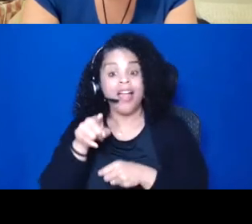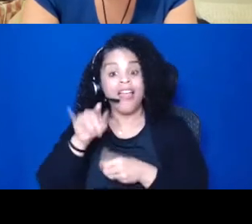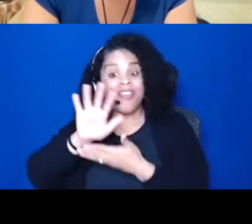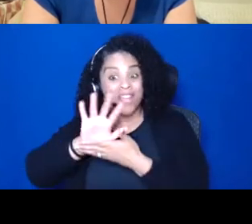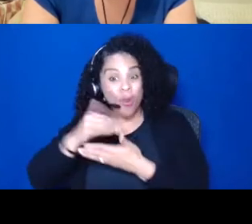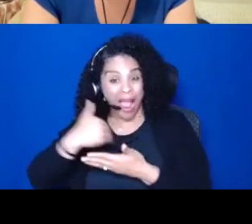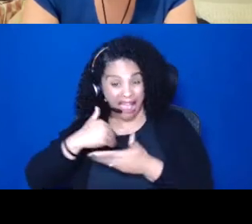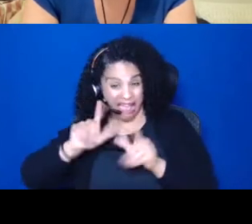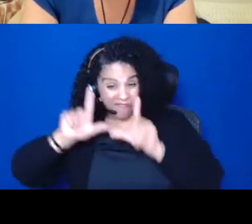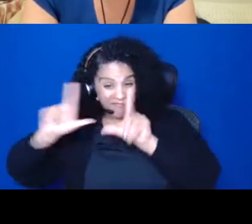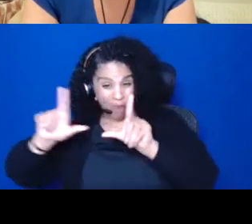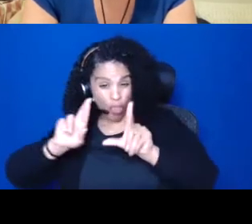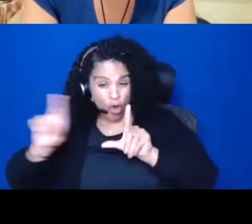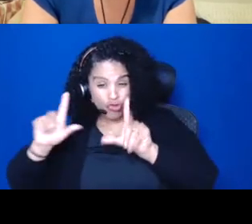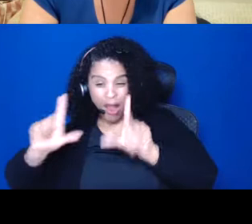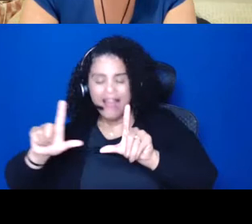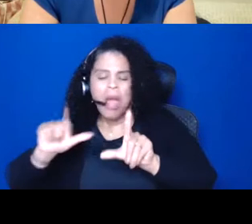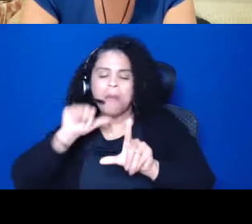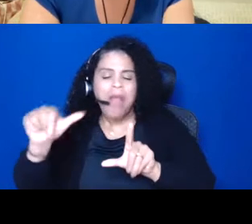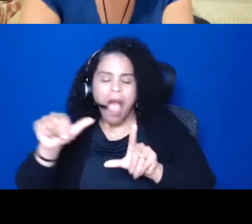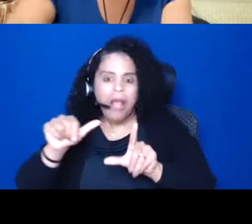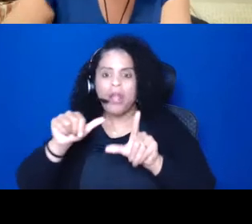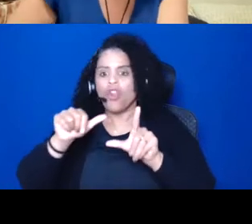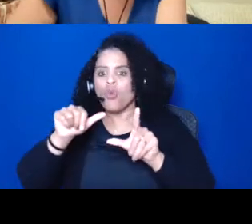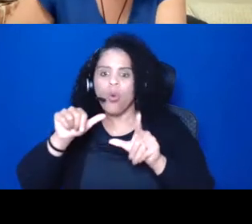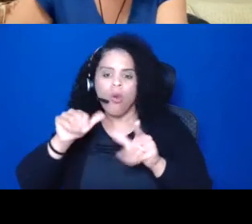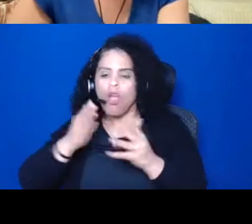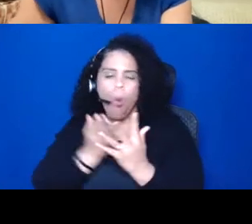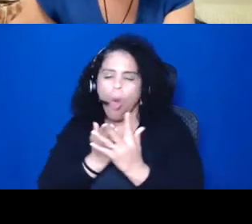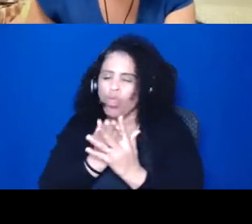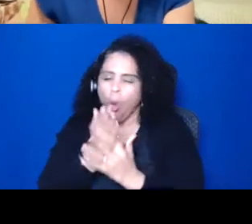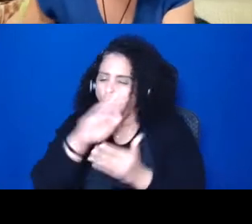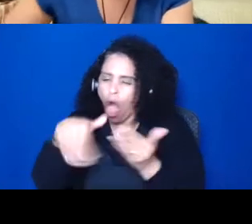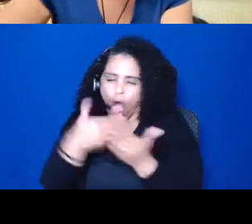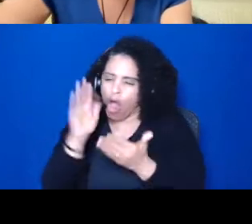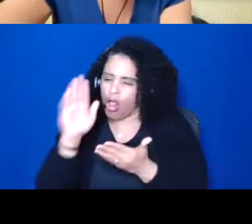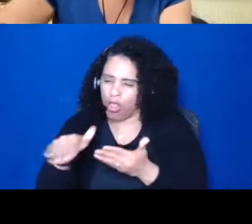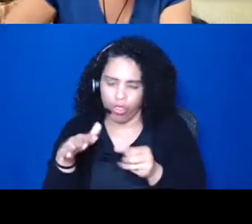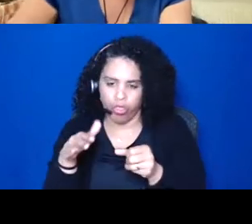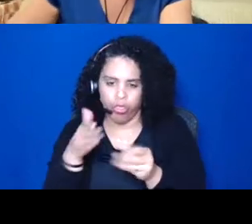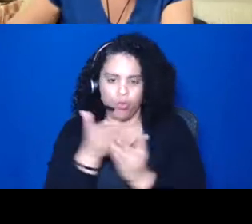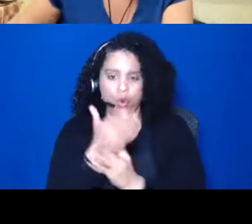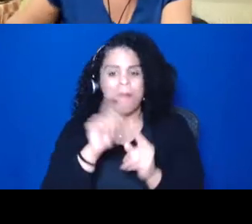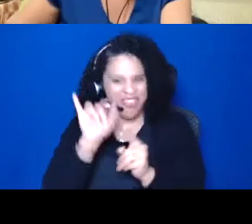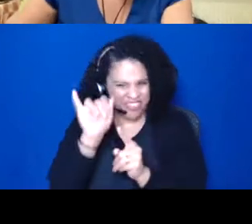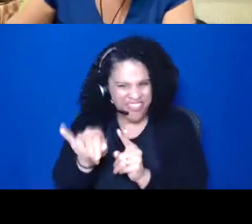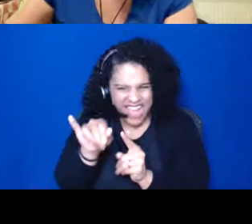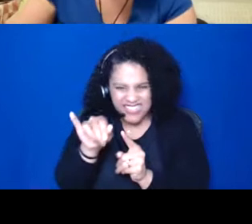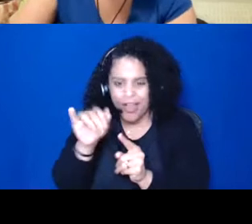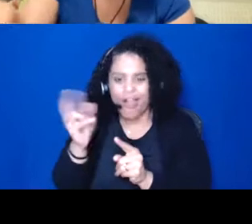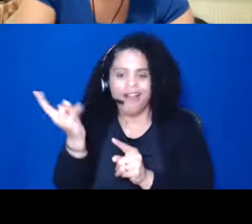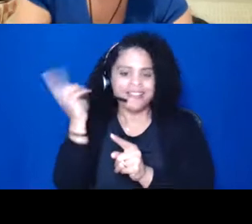slide, I'm not going to play the whole thing, but I am going to play a portion of it. This is one of those cochlear implant simulations that I was talking